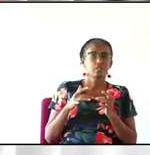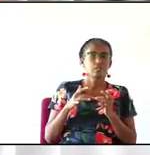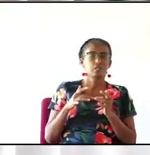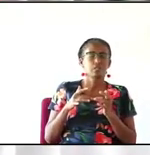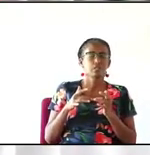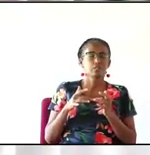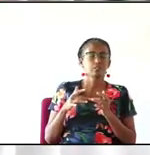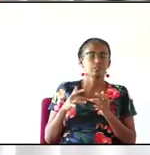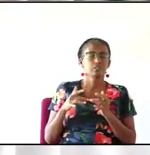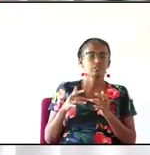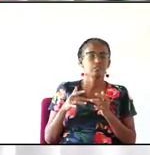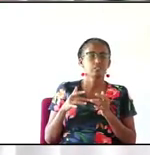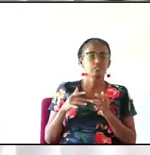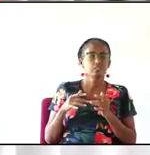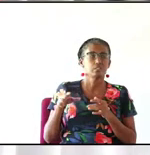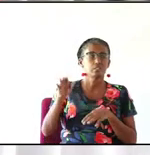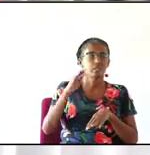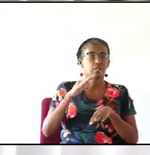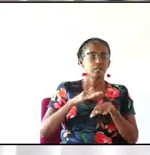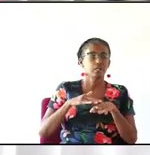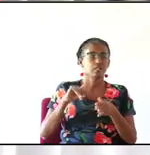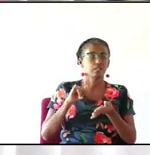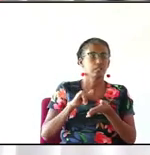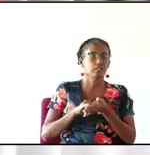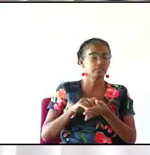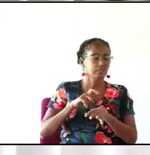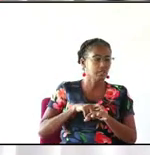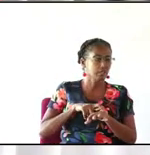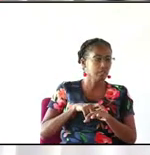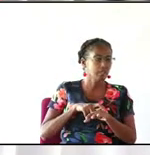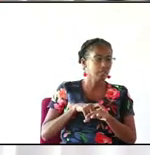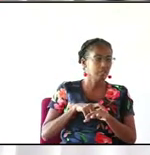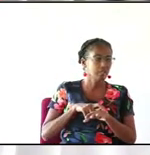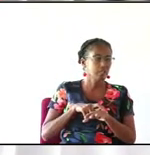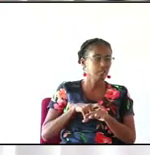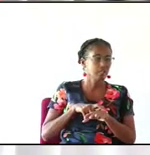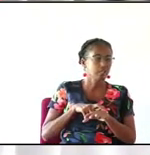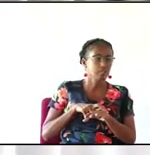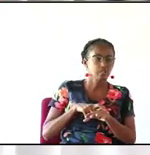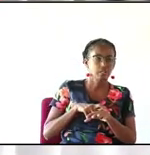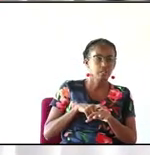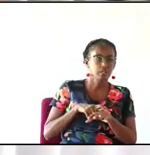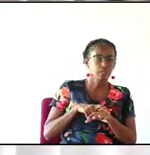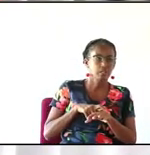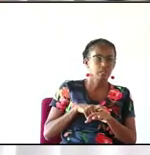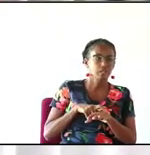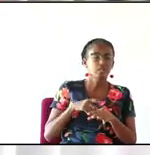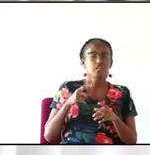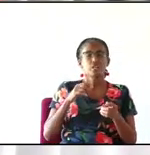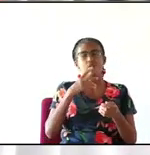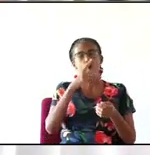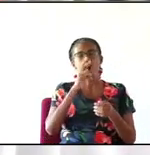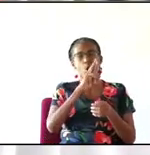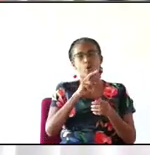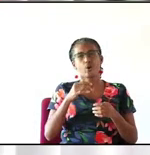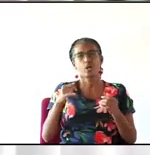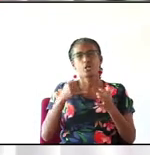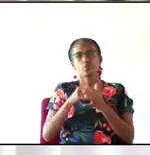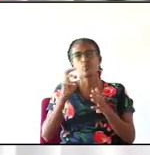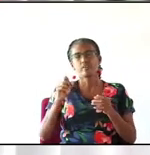bloodstream. And at the time I got the news, I think darkness, it was just all darkness around. And for those